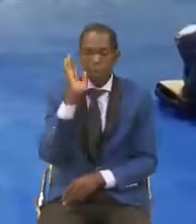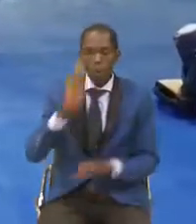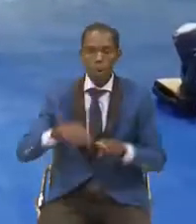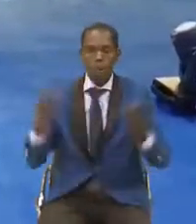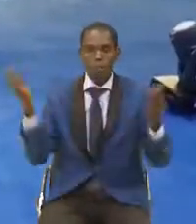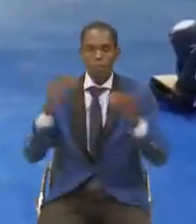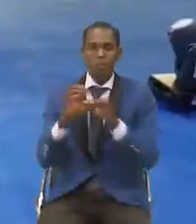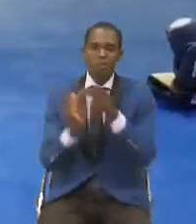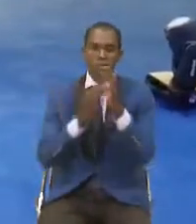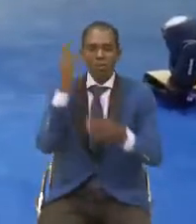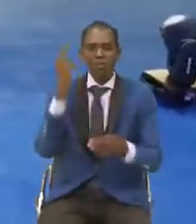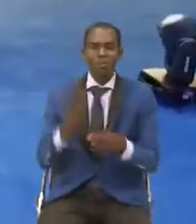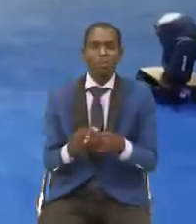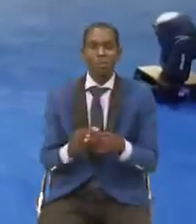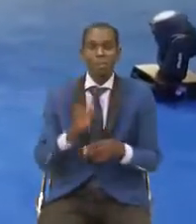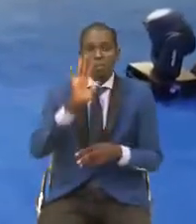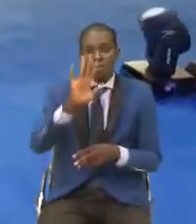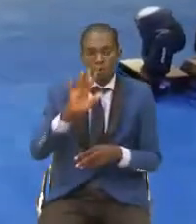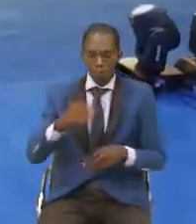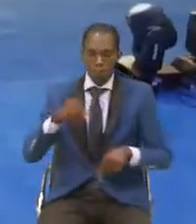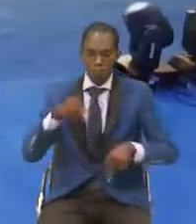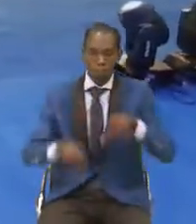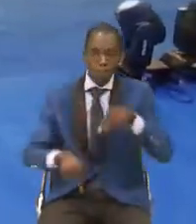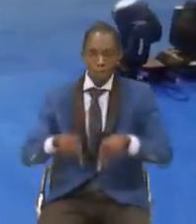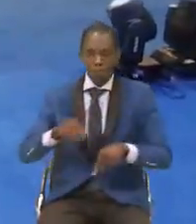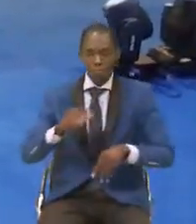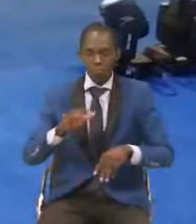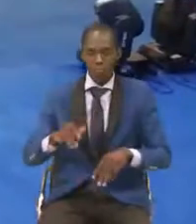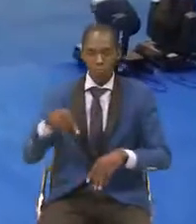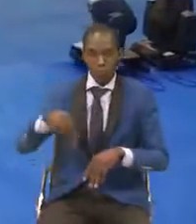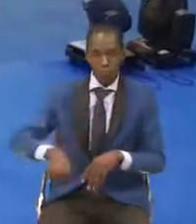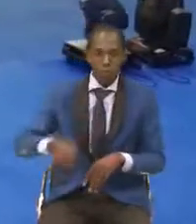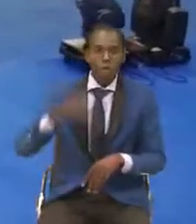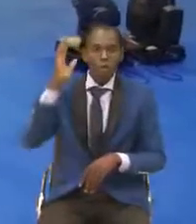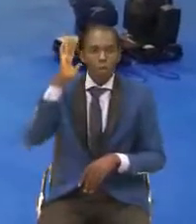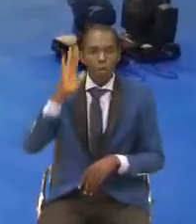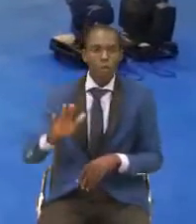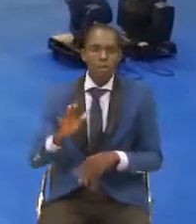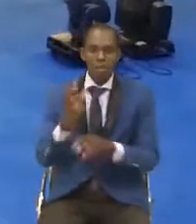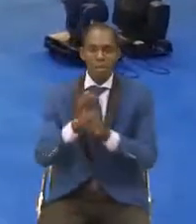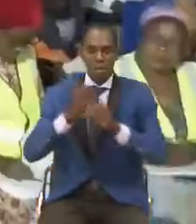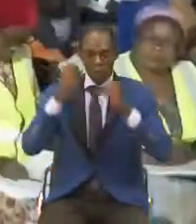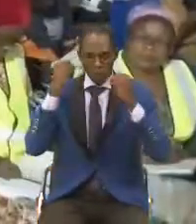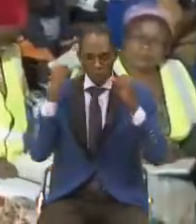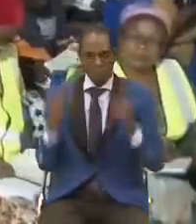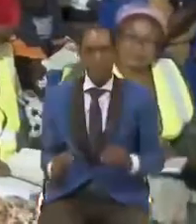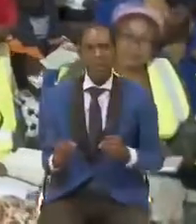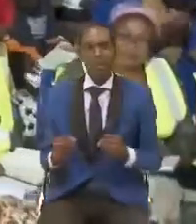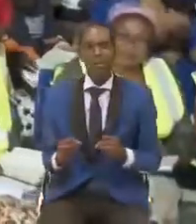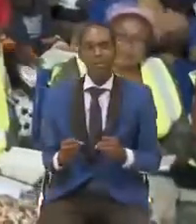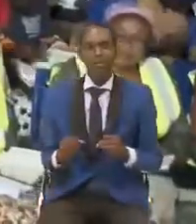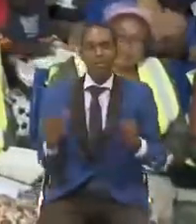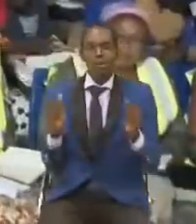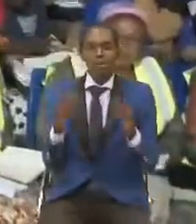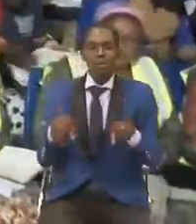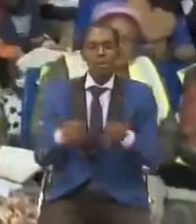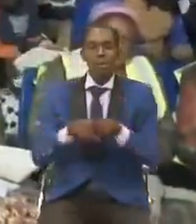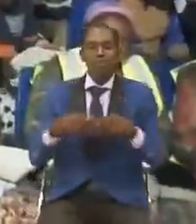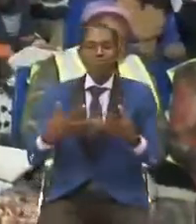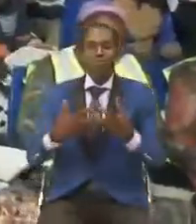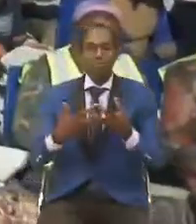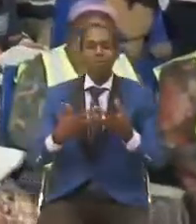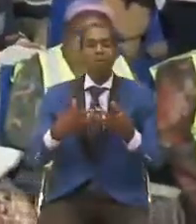included? Your blind eyes tonight will open. Your lame legs, power,